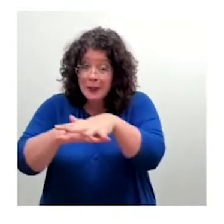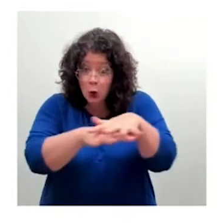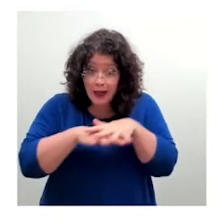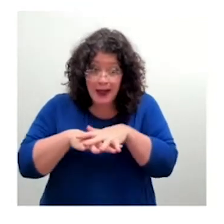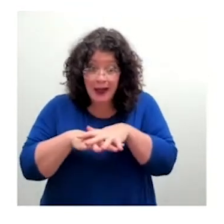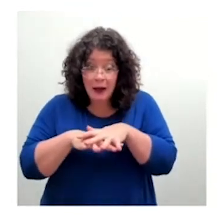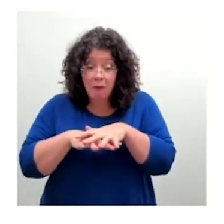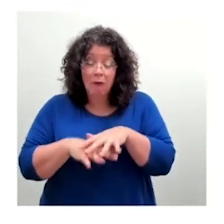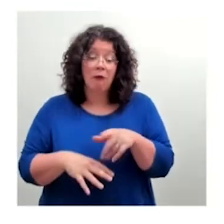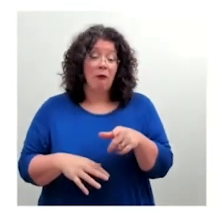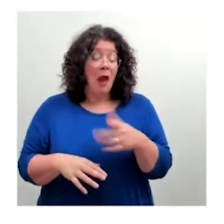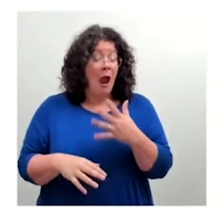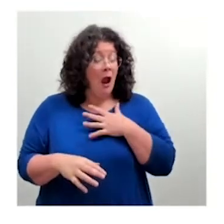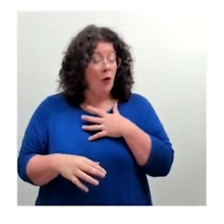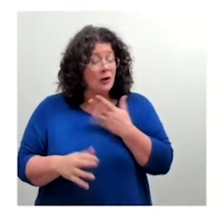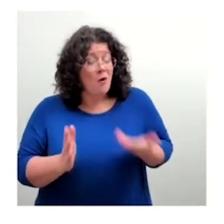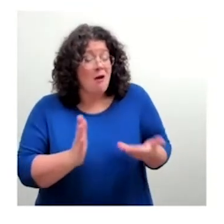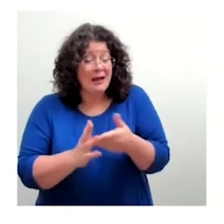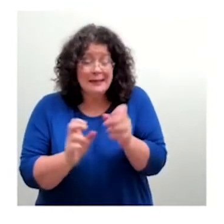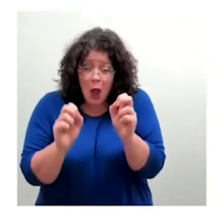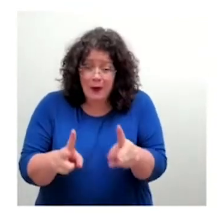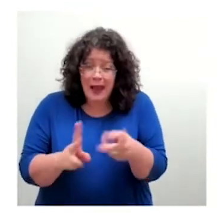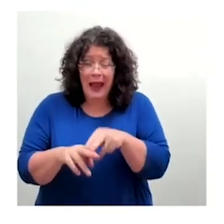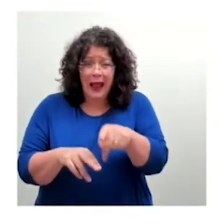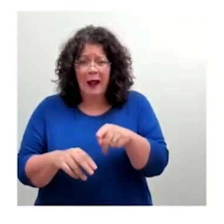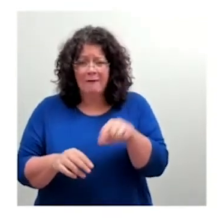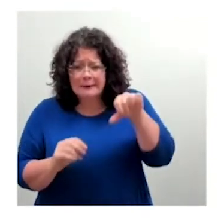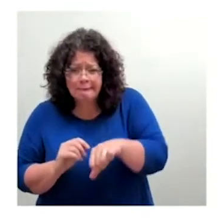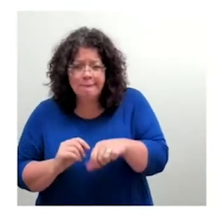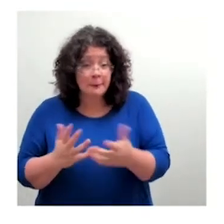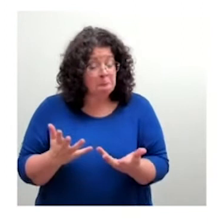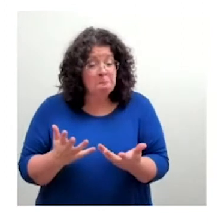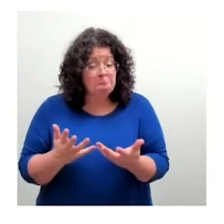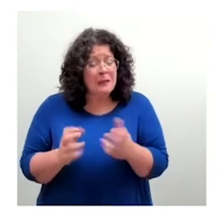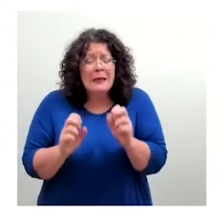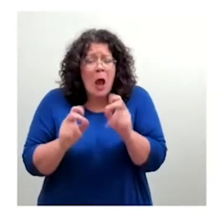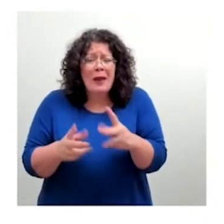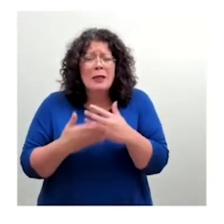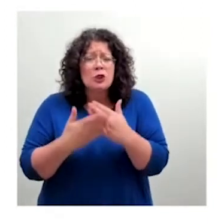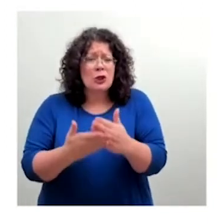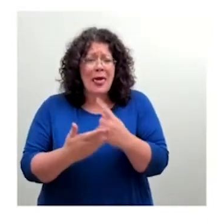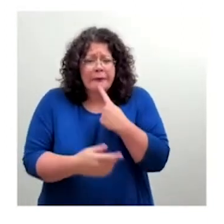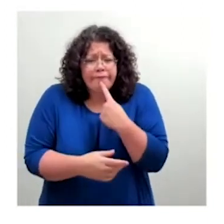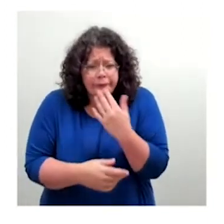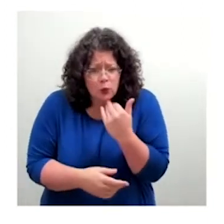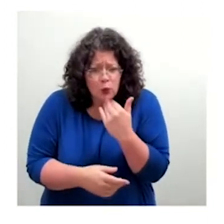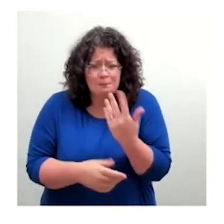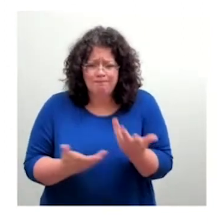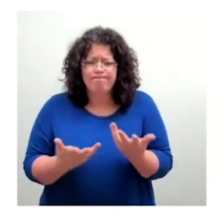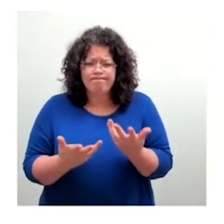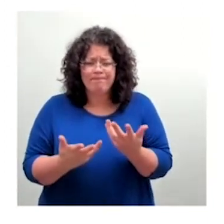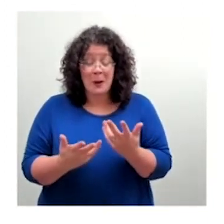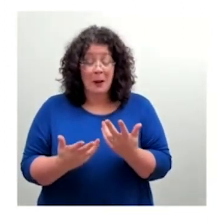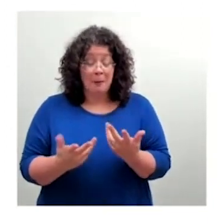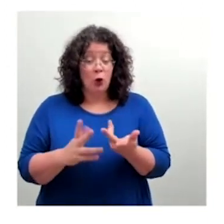the things that go wrong too, because we can only learn together. So on that note, I'm sure